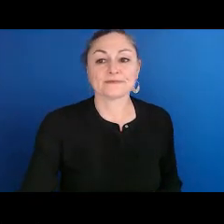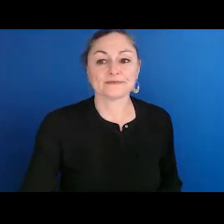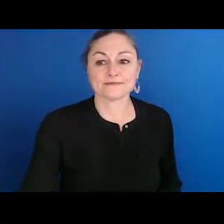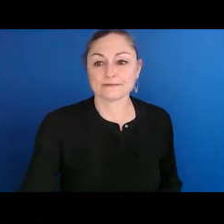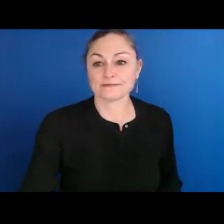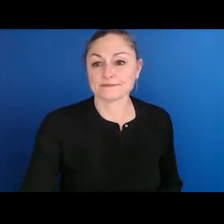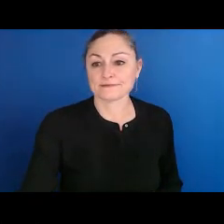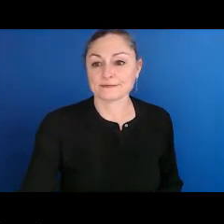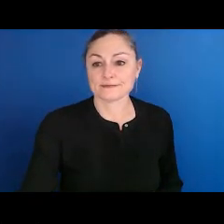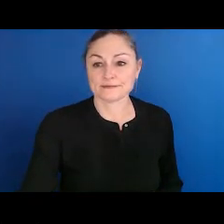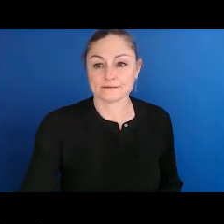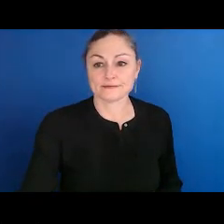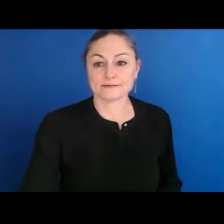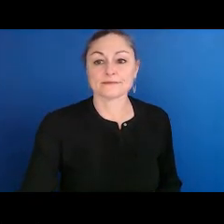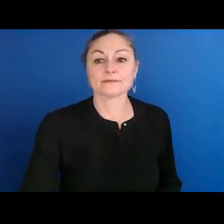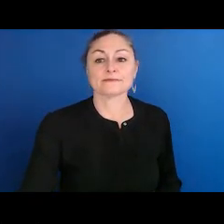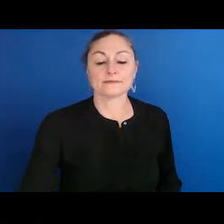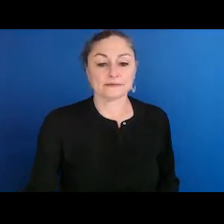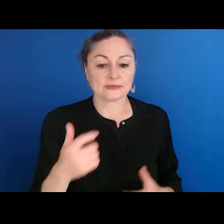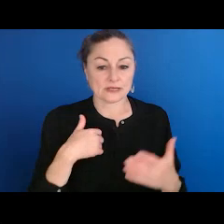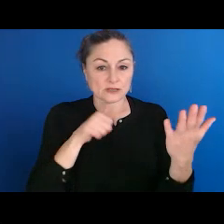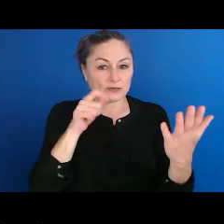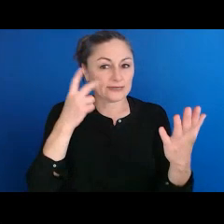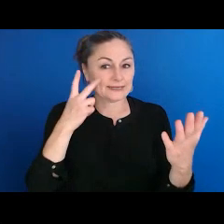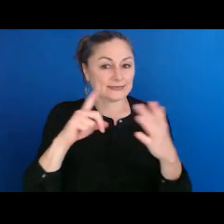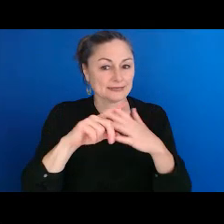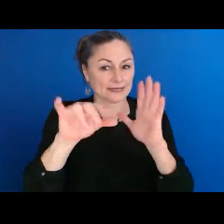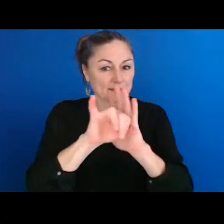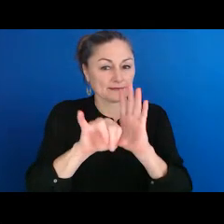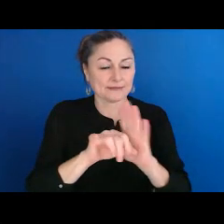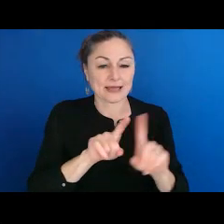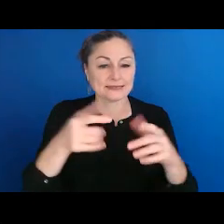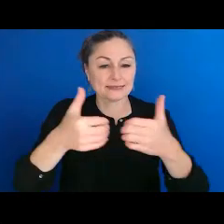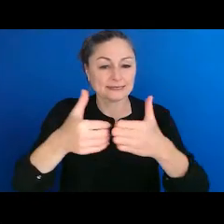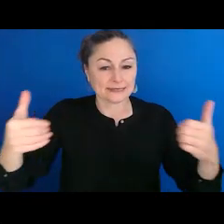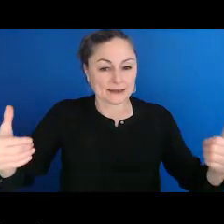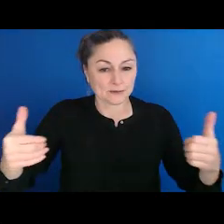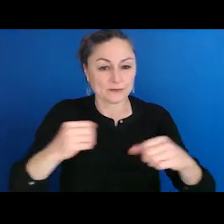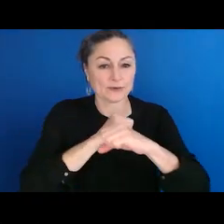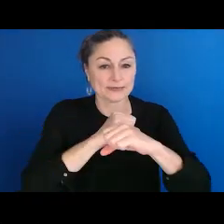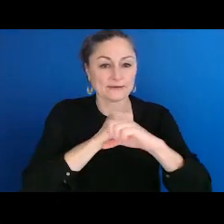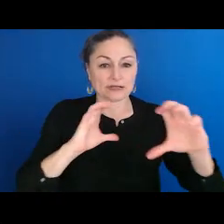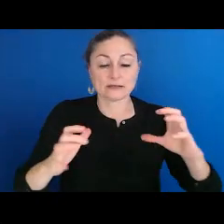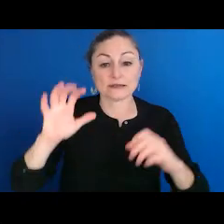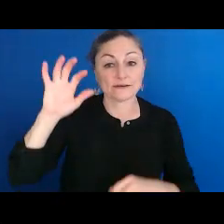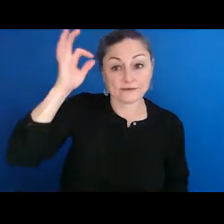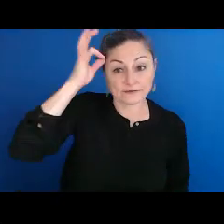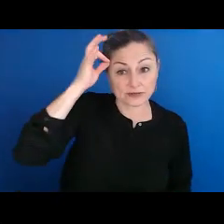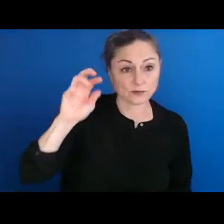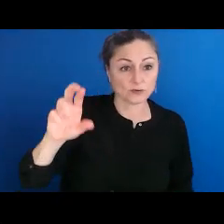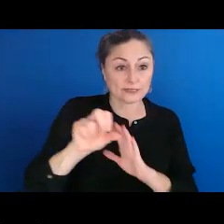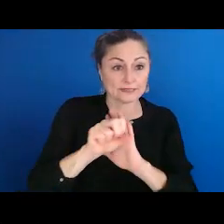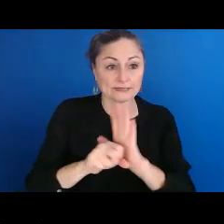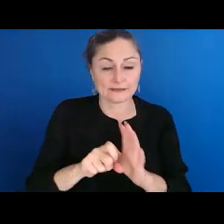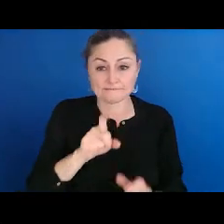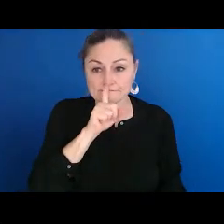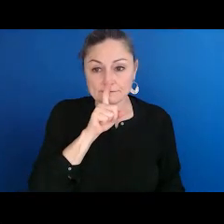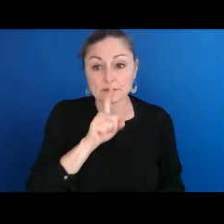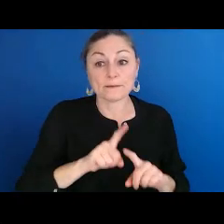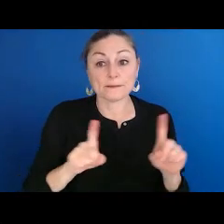or sexual orientation, gender identity listed as separate protected classes either at the federal or the state level. However,